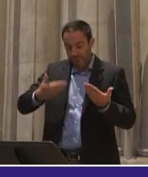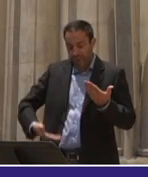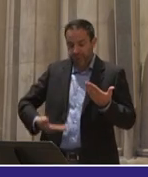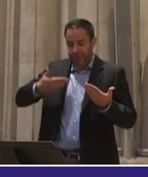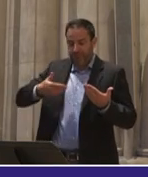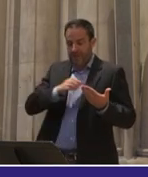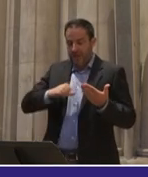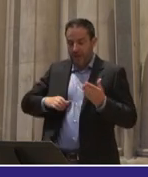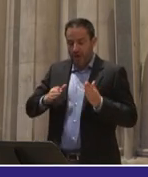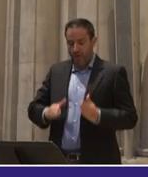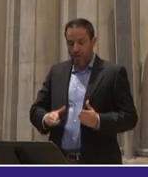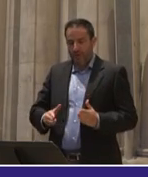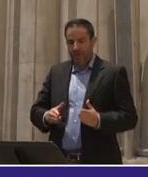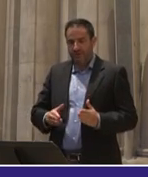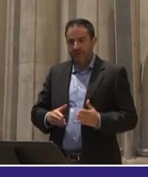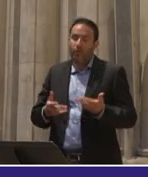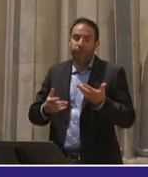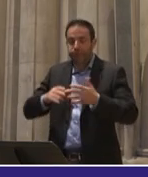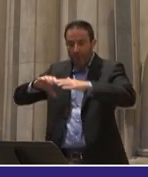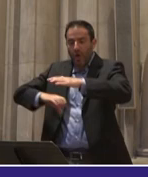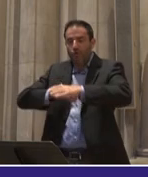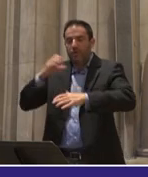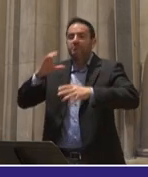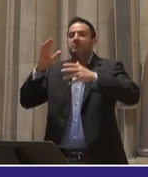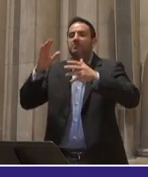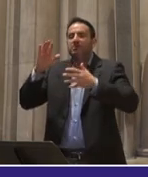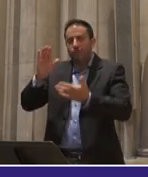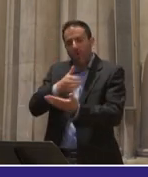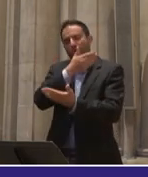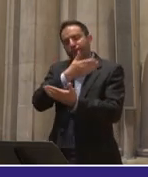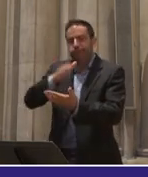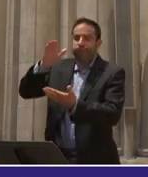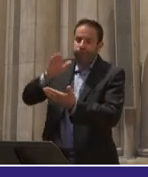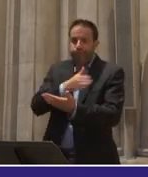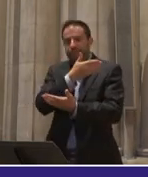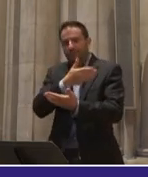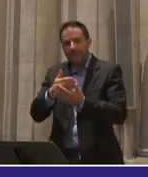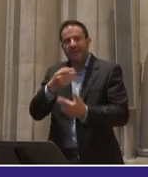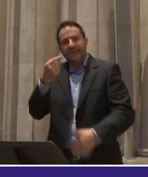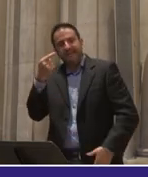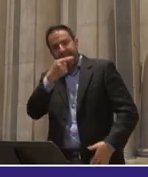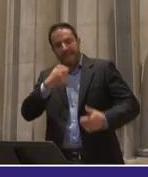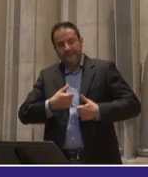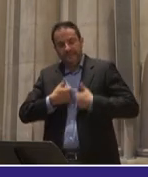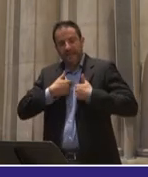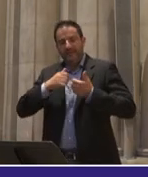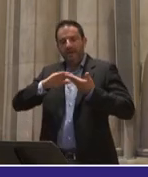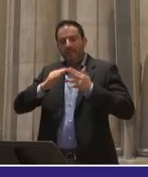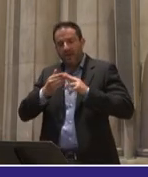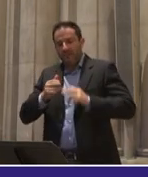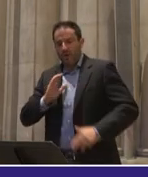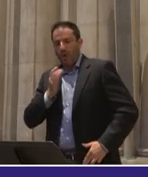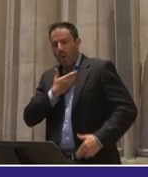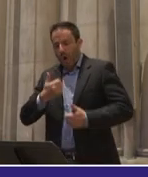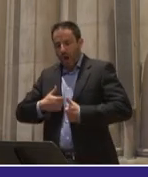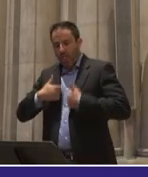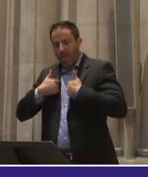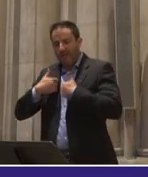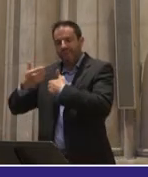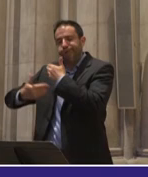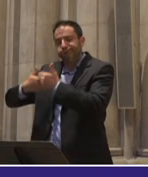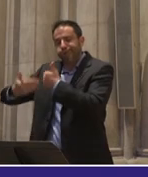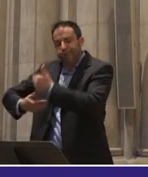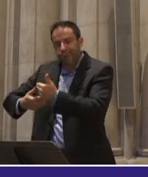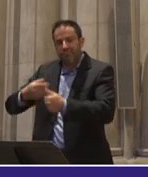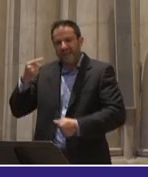the words of a Christmas carol, his life becomes our life's pattern.